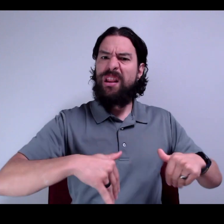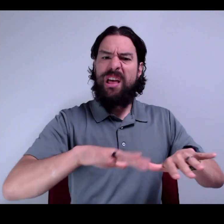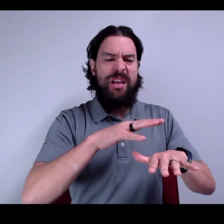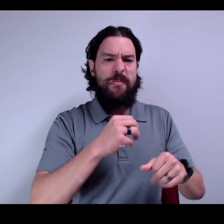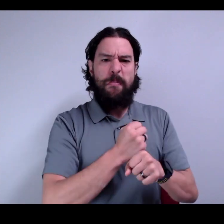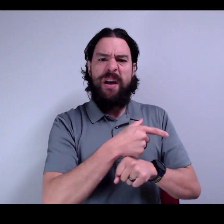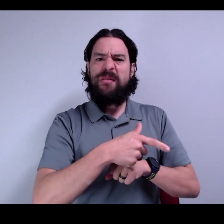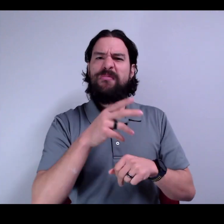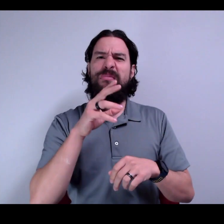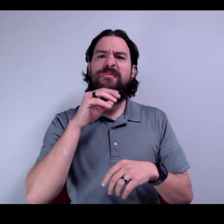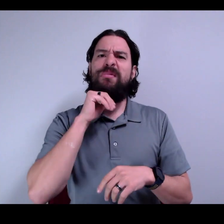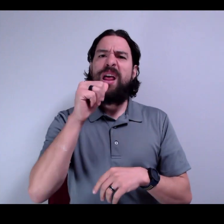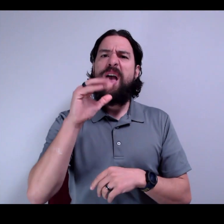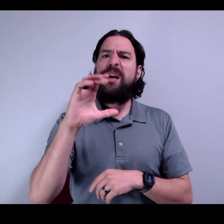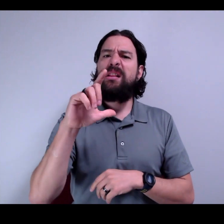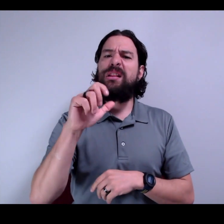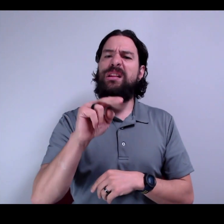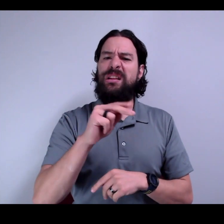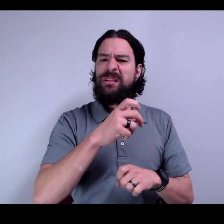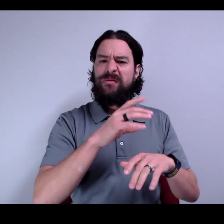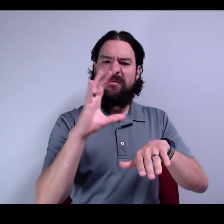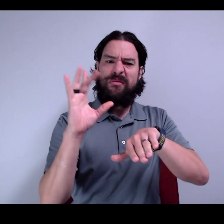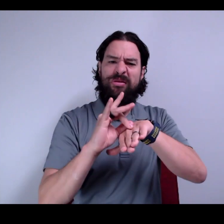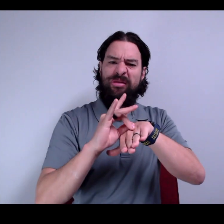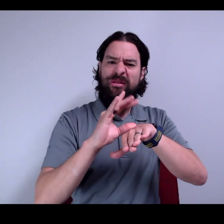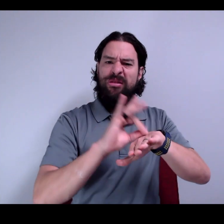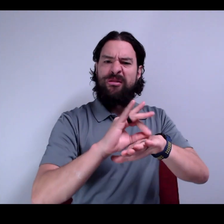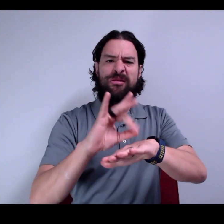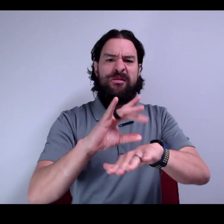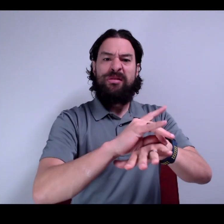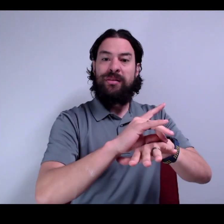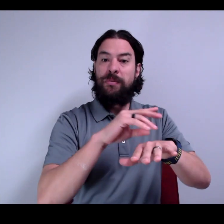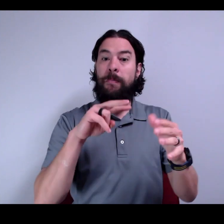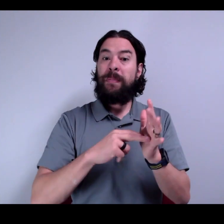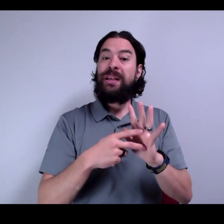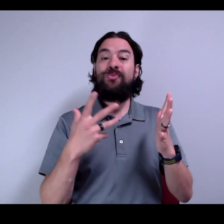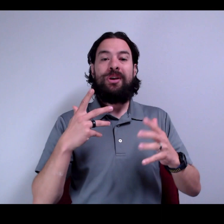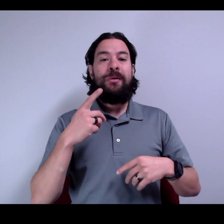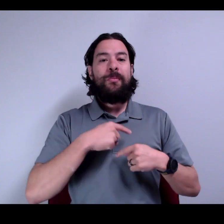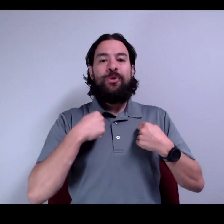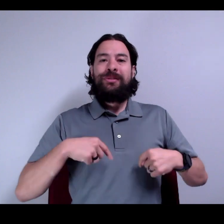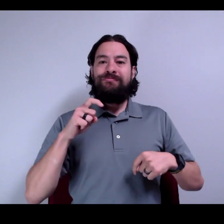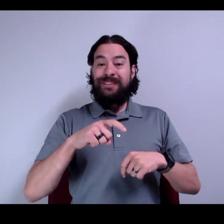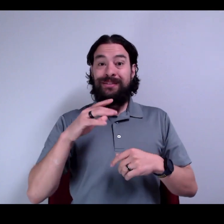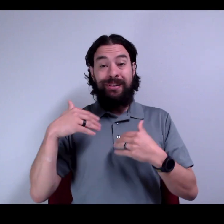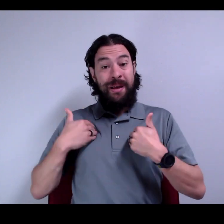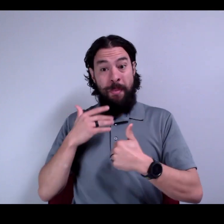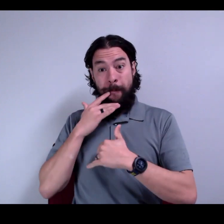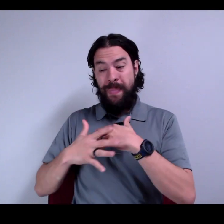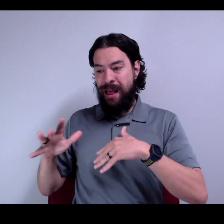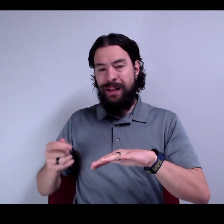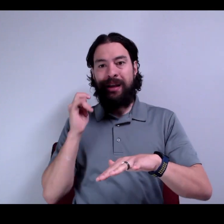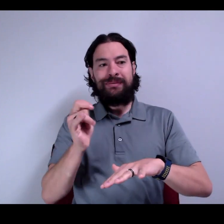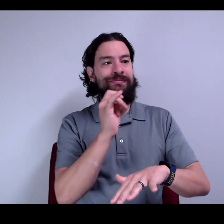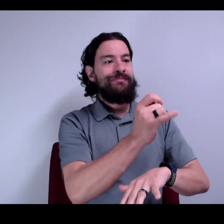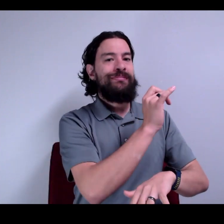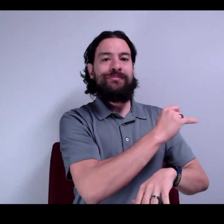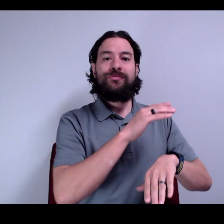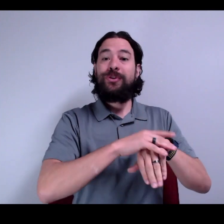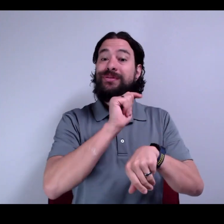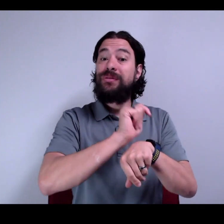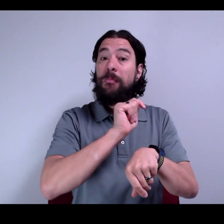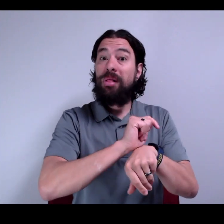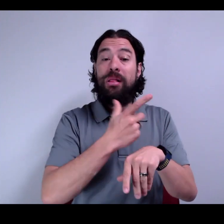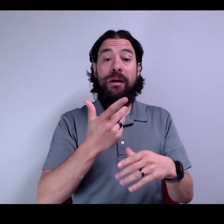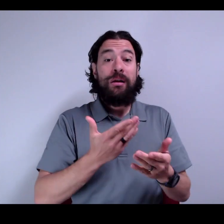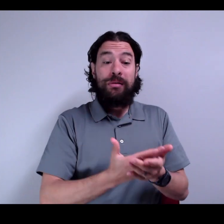unclean. So the priest would symbolically wash away the vandalism by sprinkling the animal's blood in different parts of the temple. So the